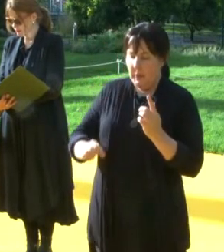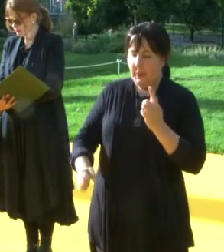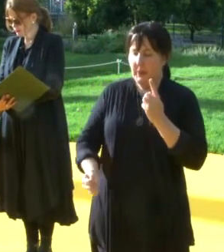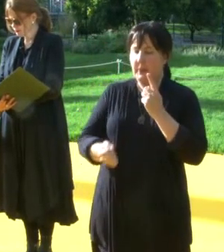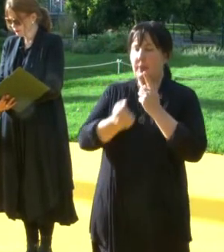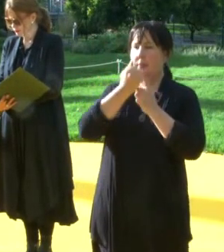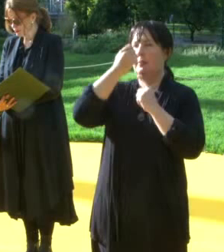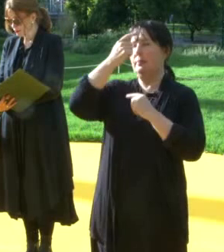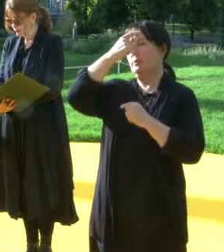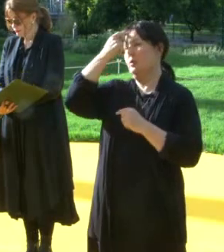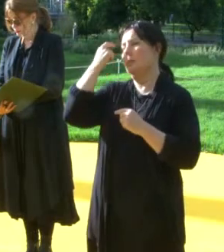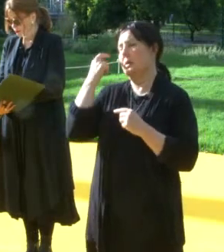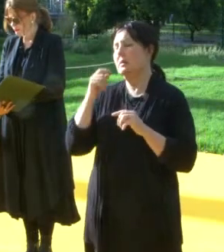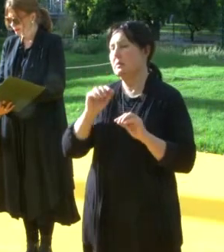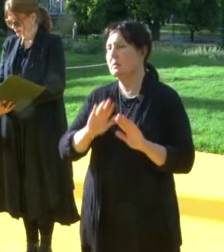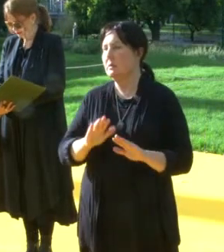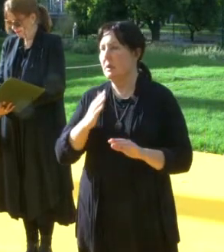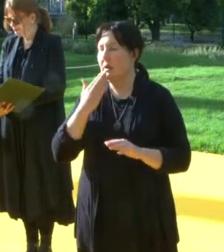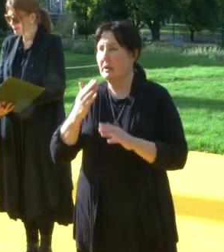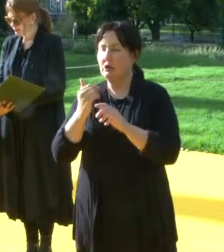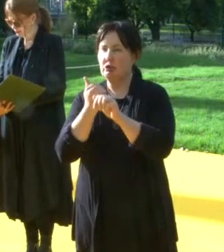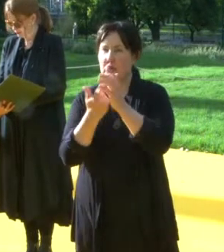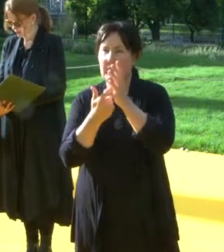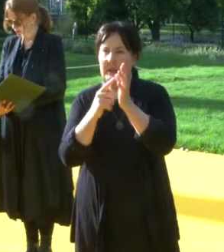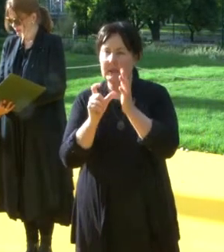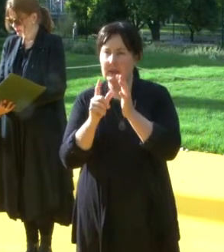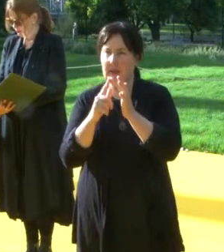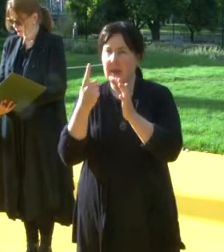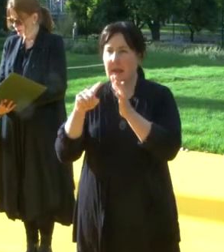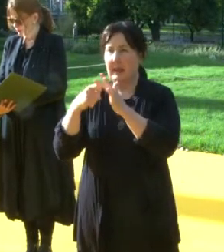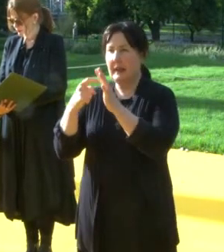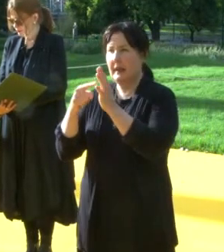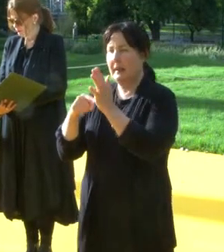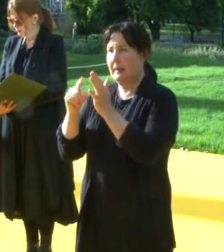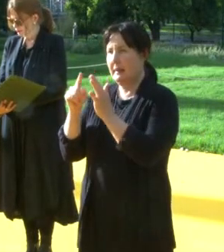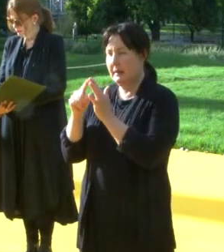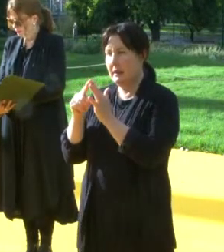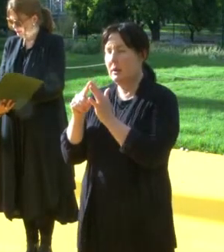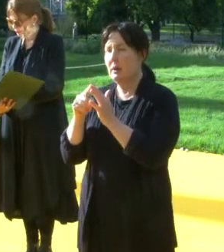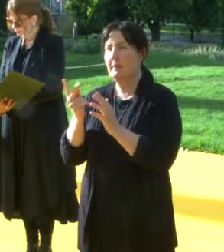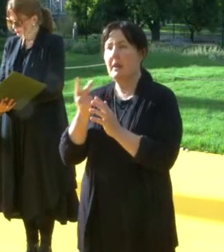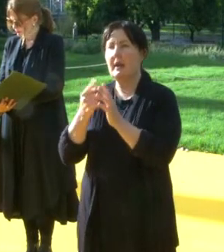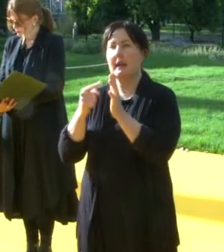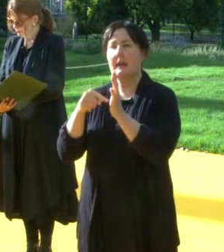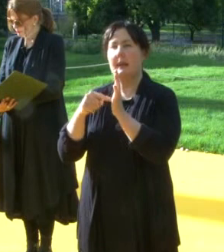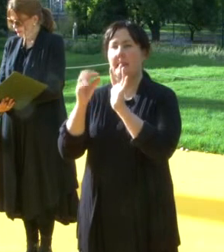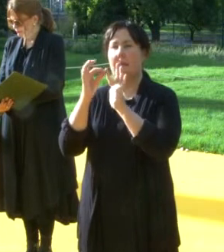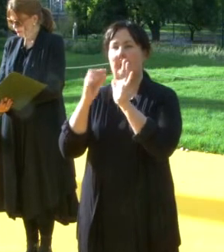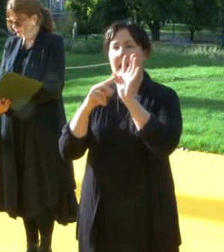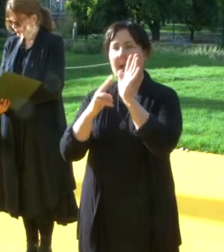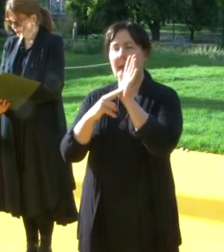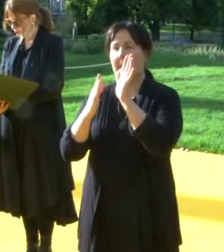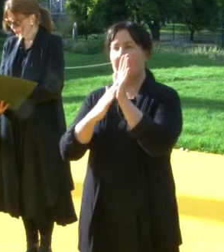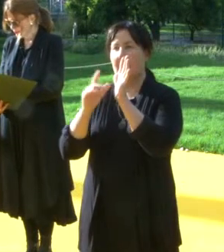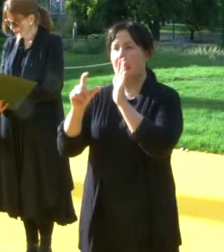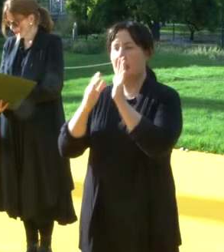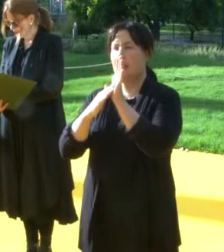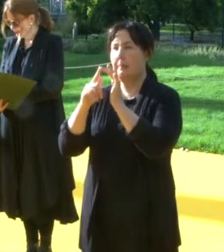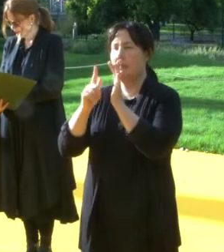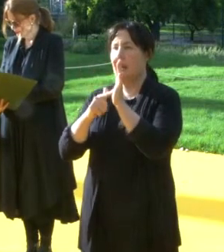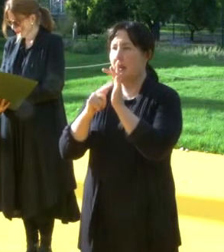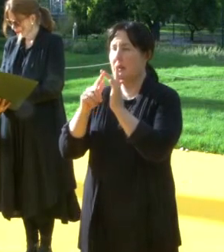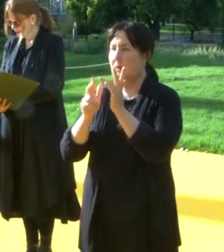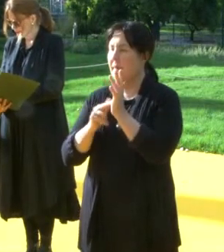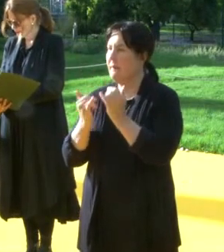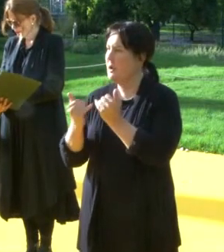Grace at Left Bank Literary and my publisher Kate Blake at Pan Macmillan, who were both incredibly supportive through the writing process, a lot of which